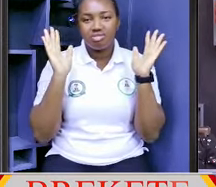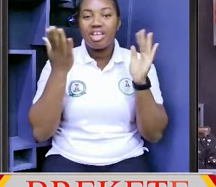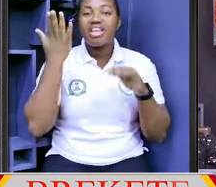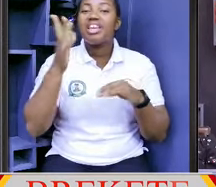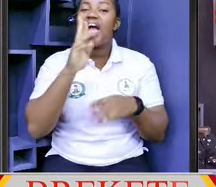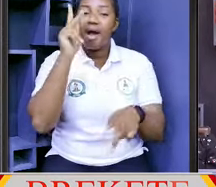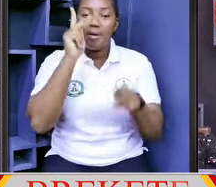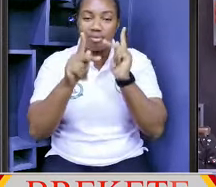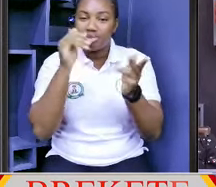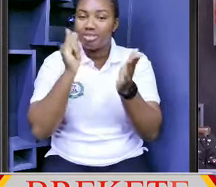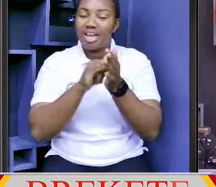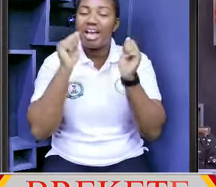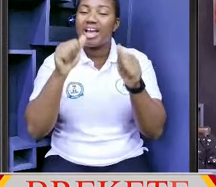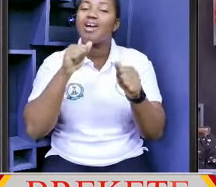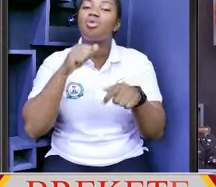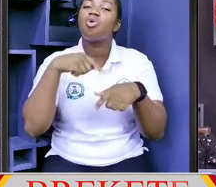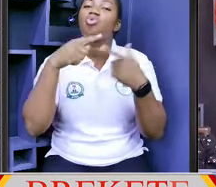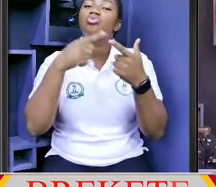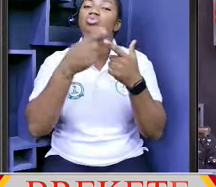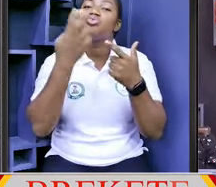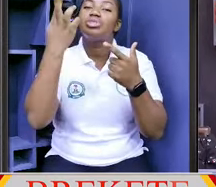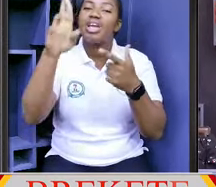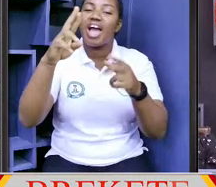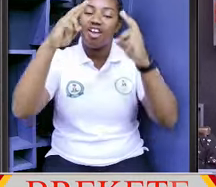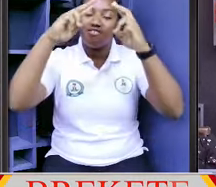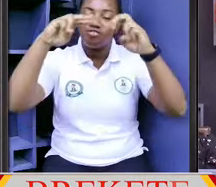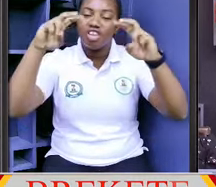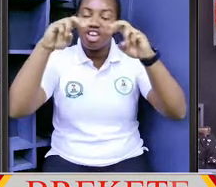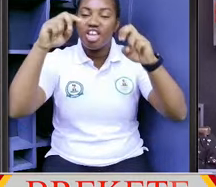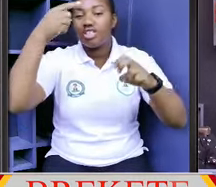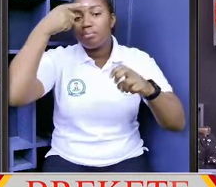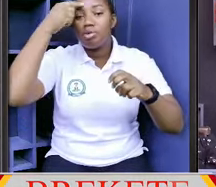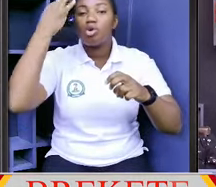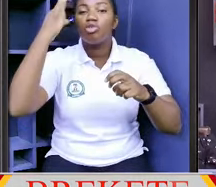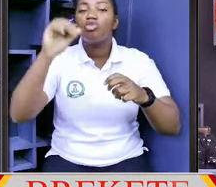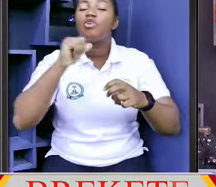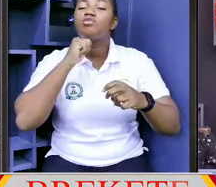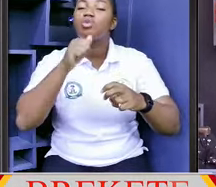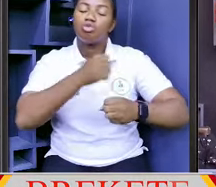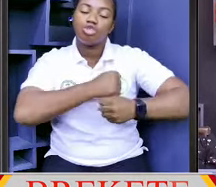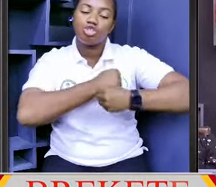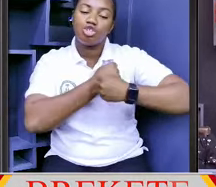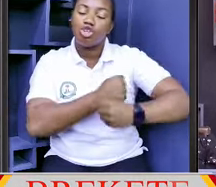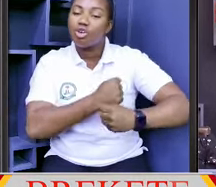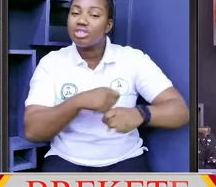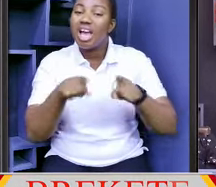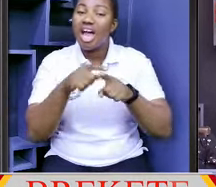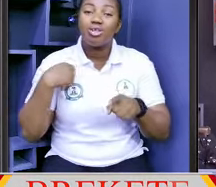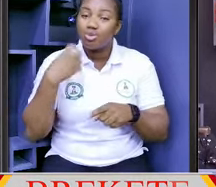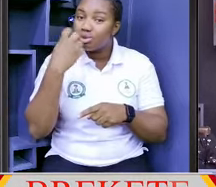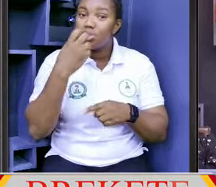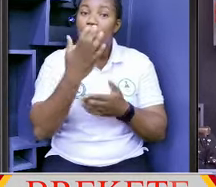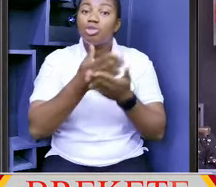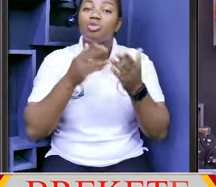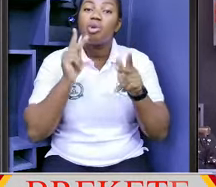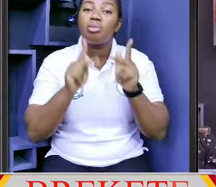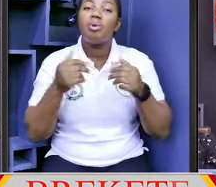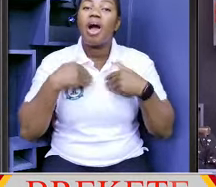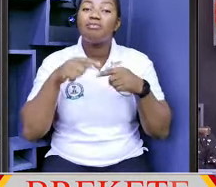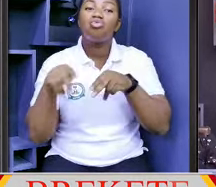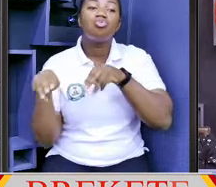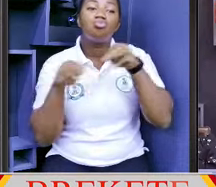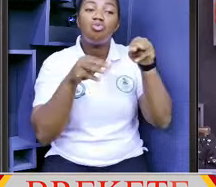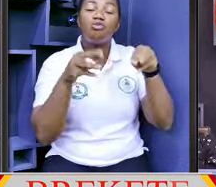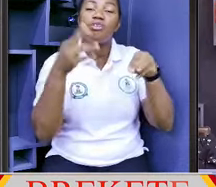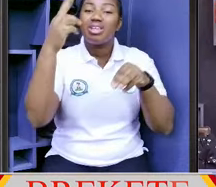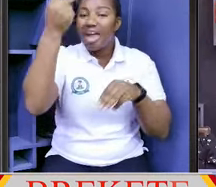There are people that cannot go to their villages because of insecurity. As we speak, some people had to move their parents